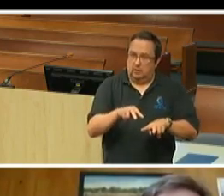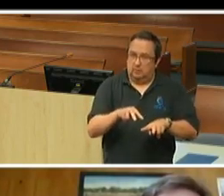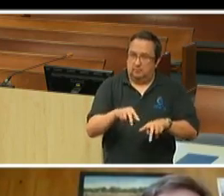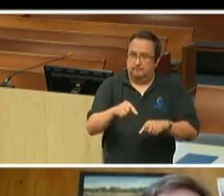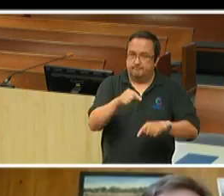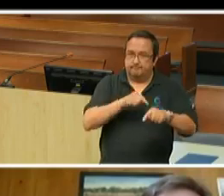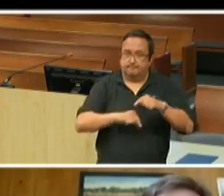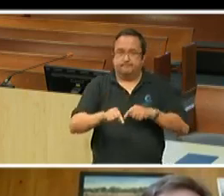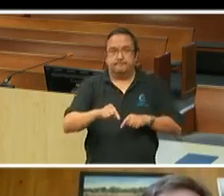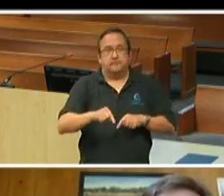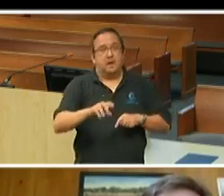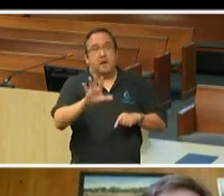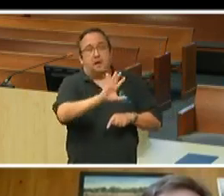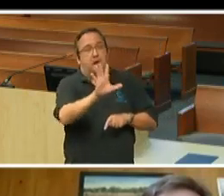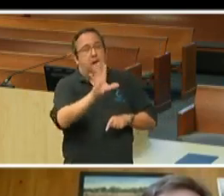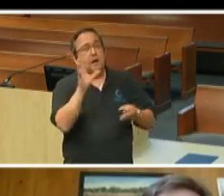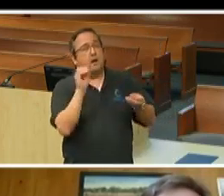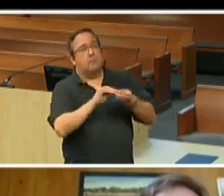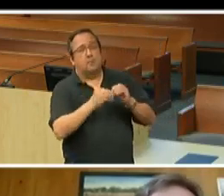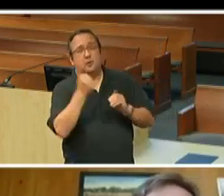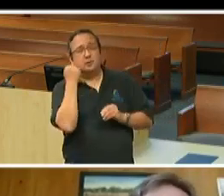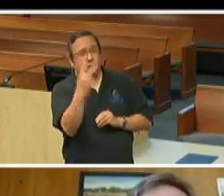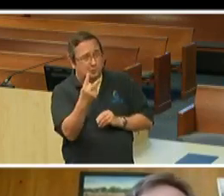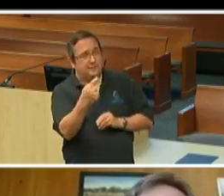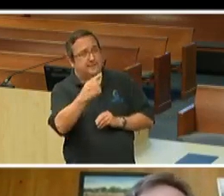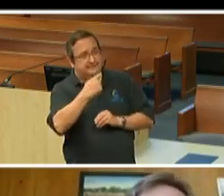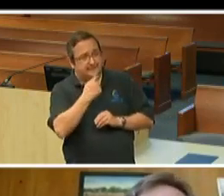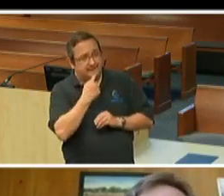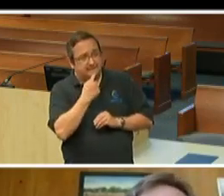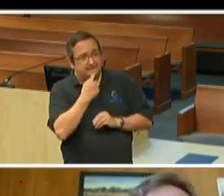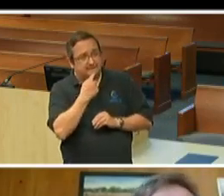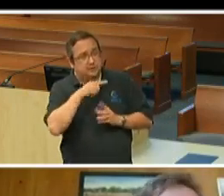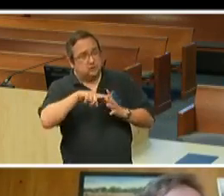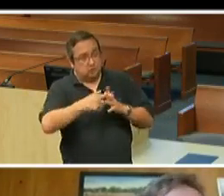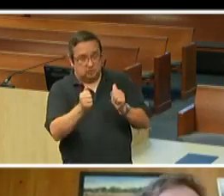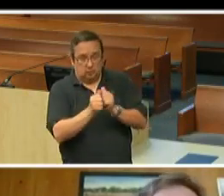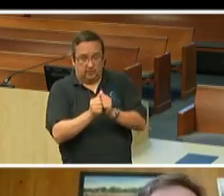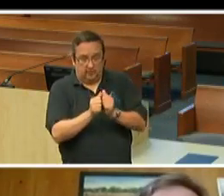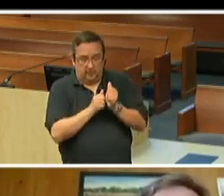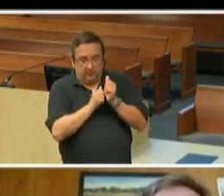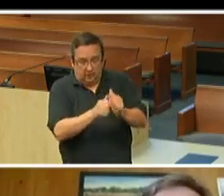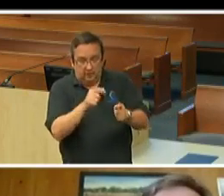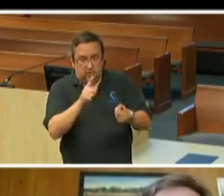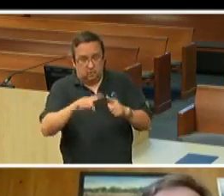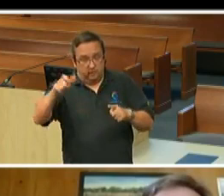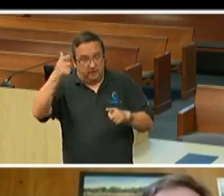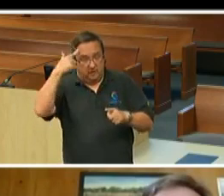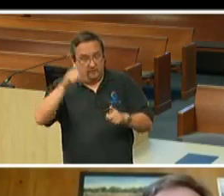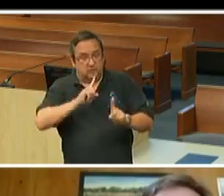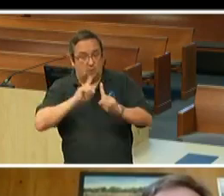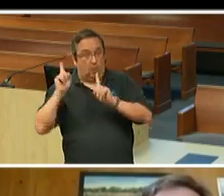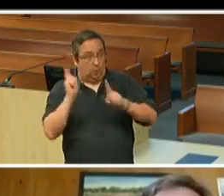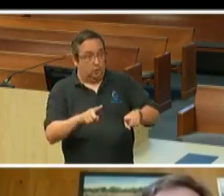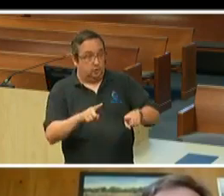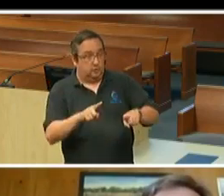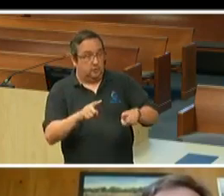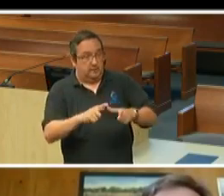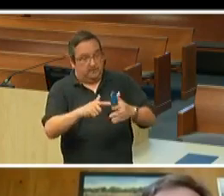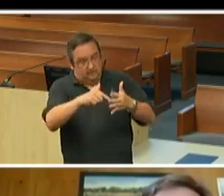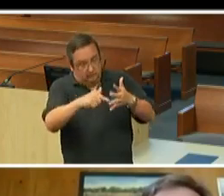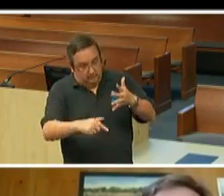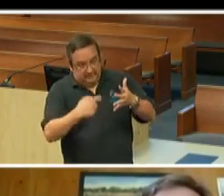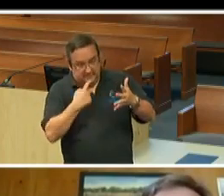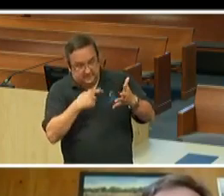off Amendment 2, and that's the one that says, starts with pursuant to the governor's executive order, and then it goes on to